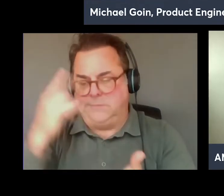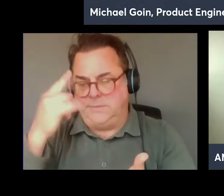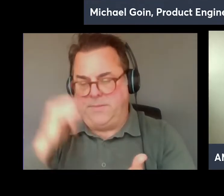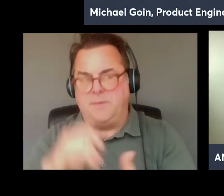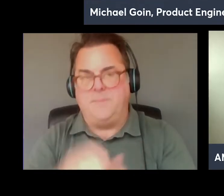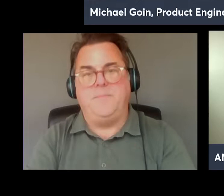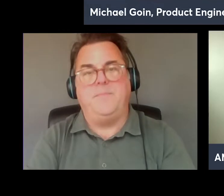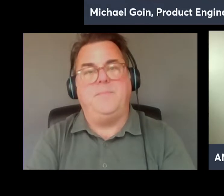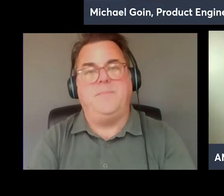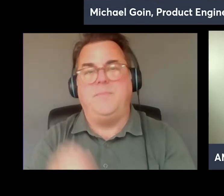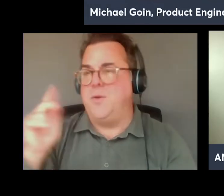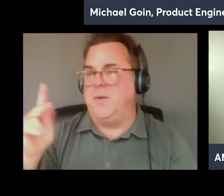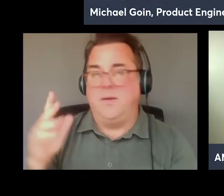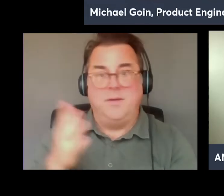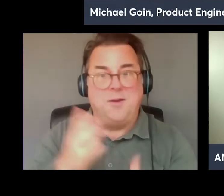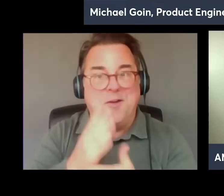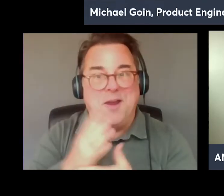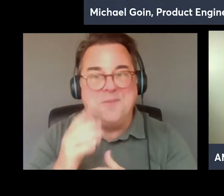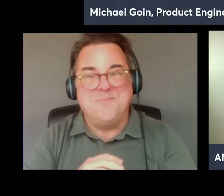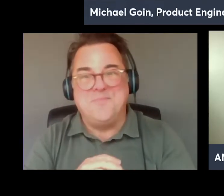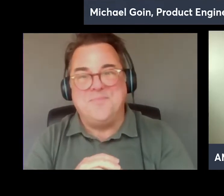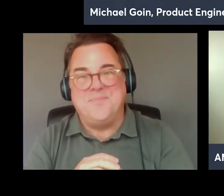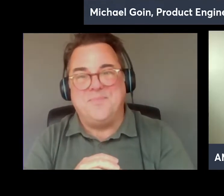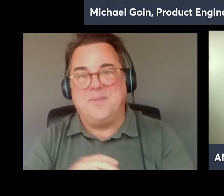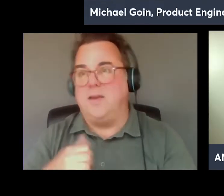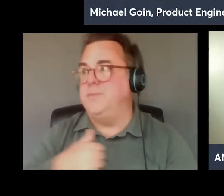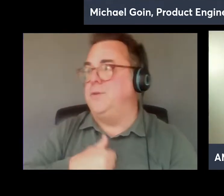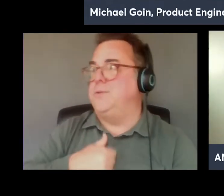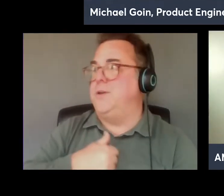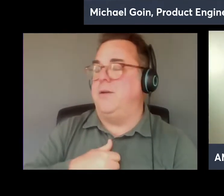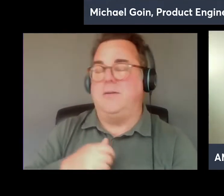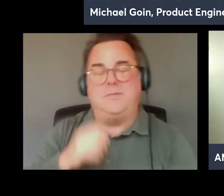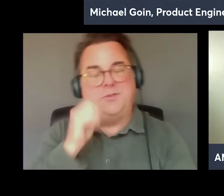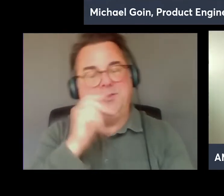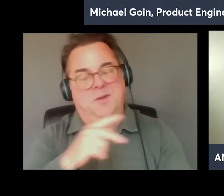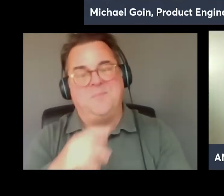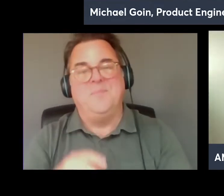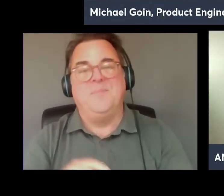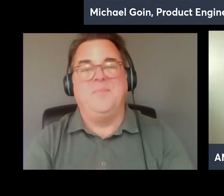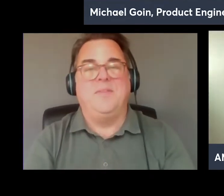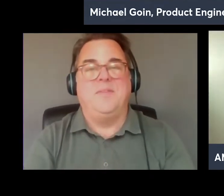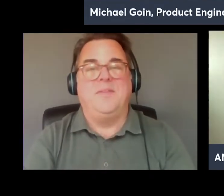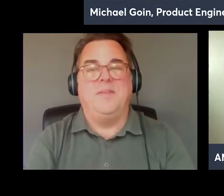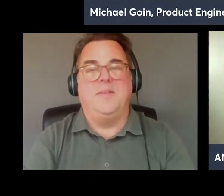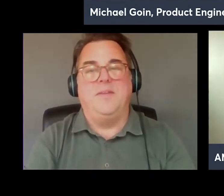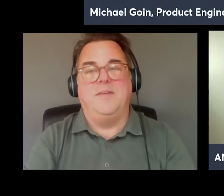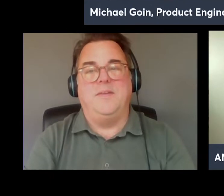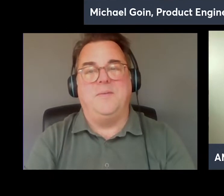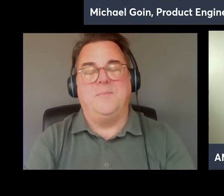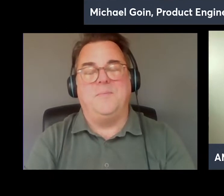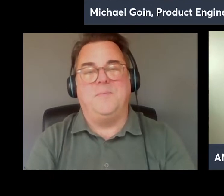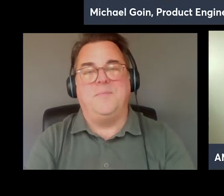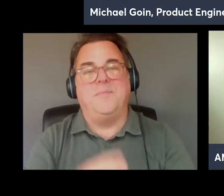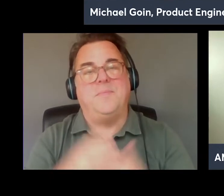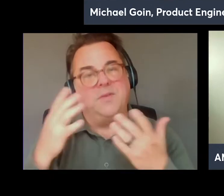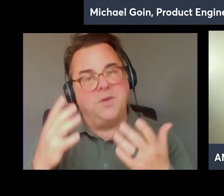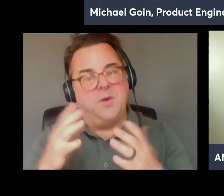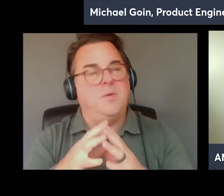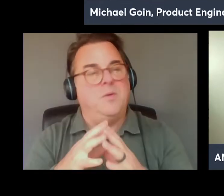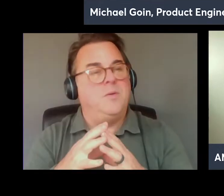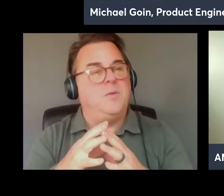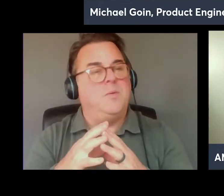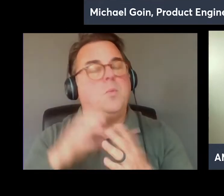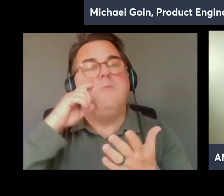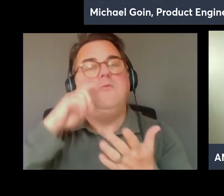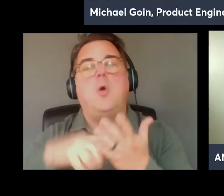Okay, all right. Yeah, sorry about that. Okay. Yeah. Right. So we find most people are